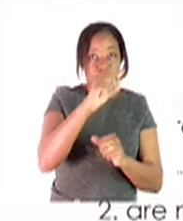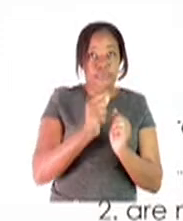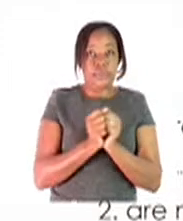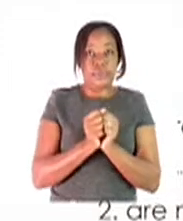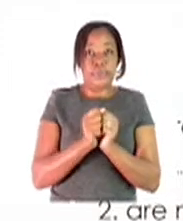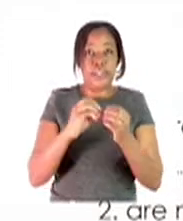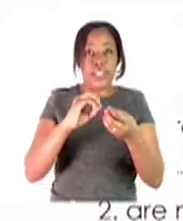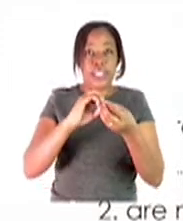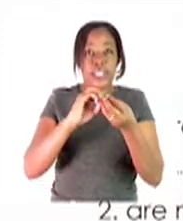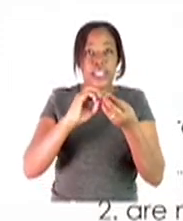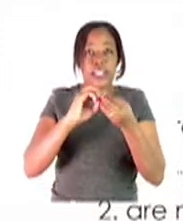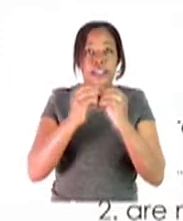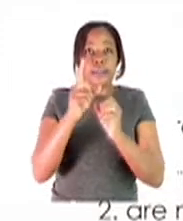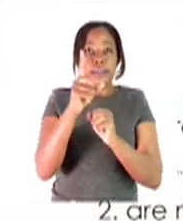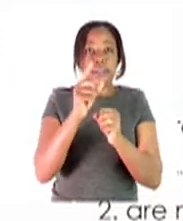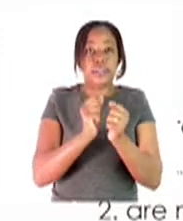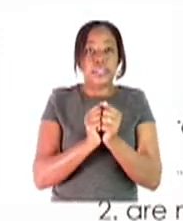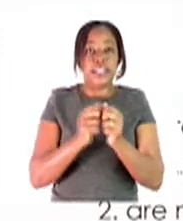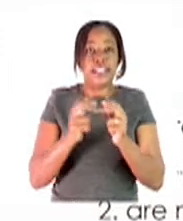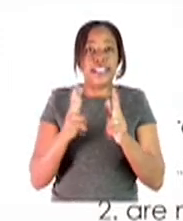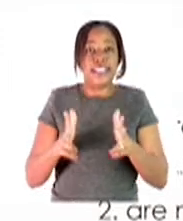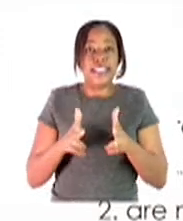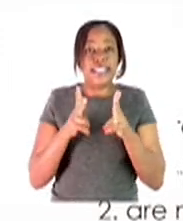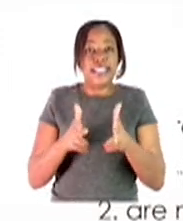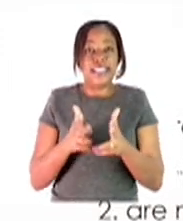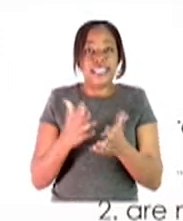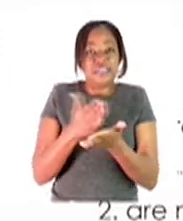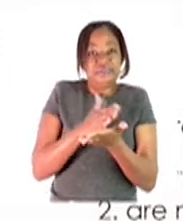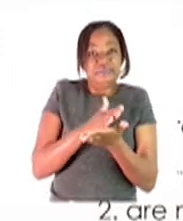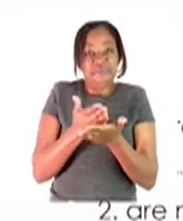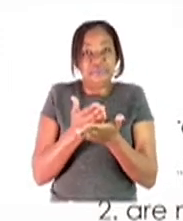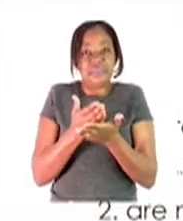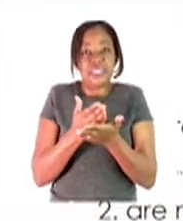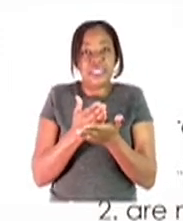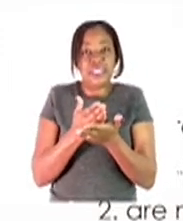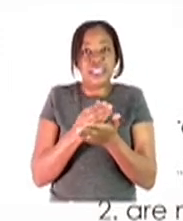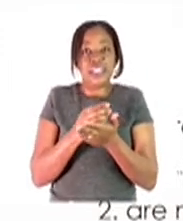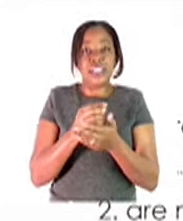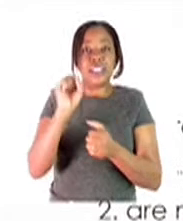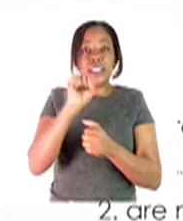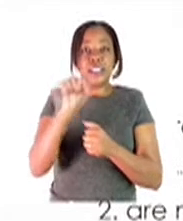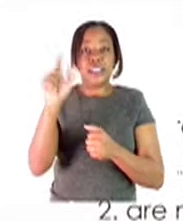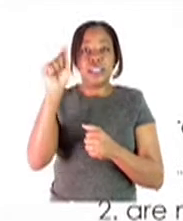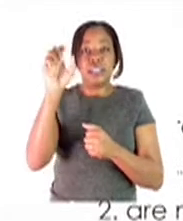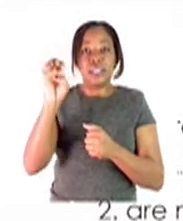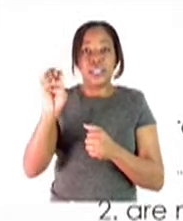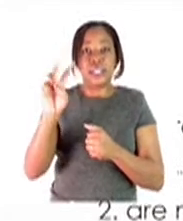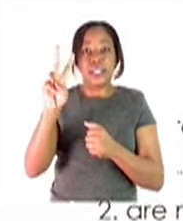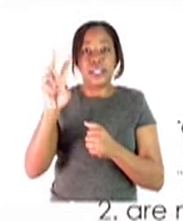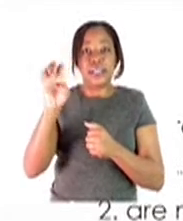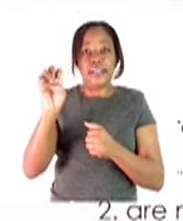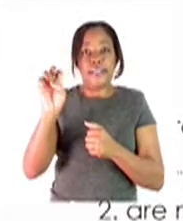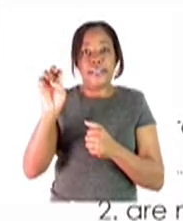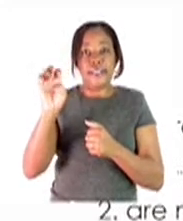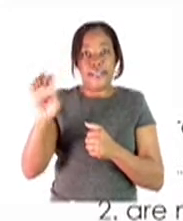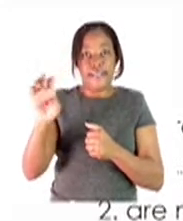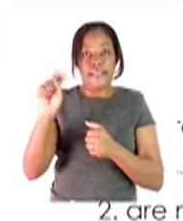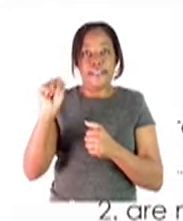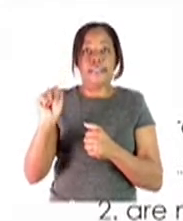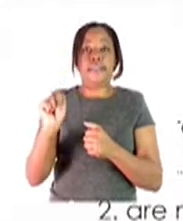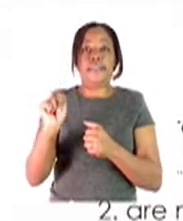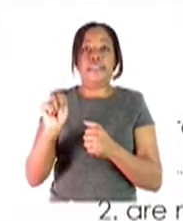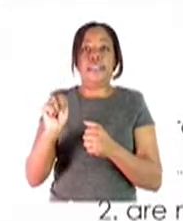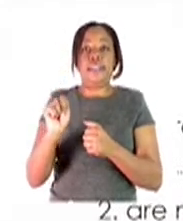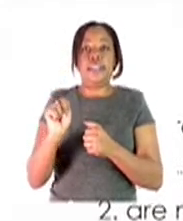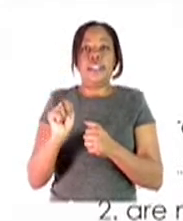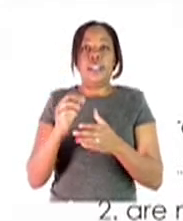train, sometimes. Stephen, to work, drives. Those are the words which are jumbled.